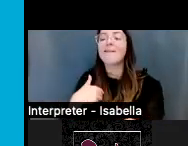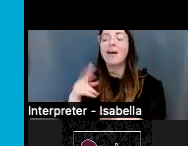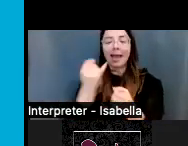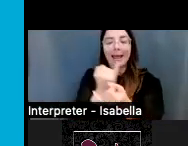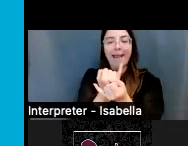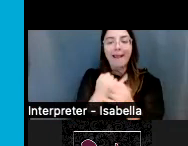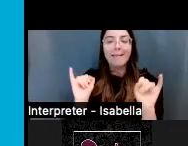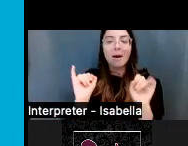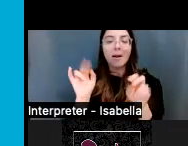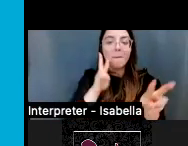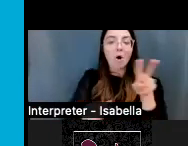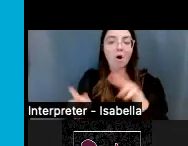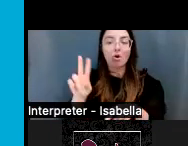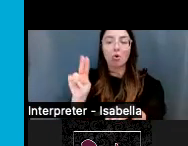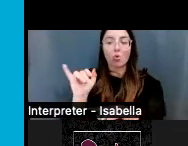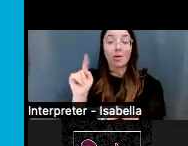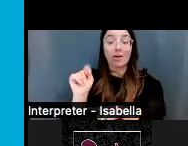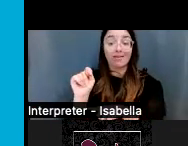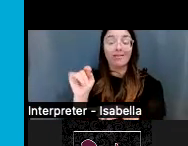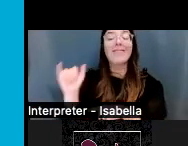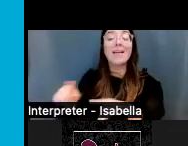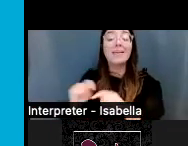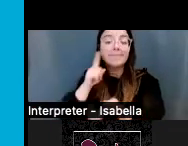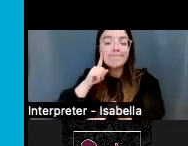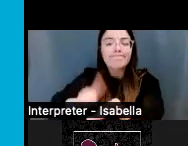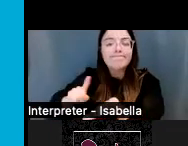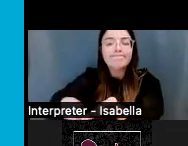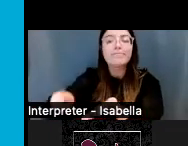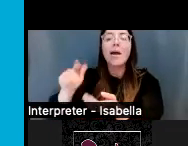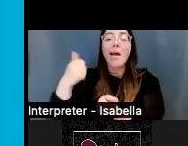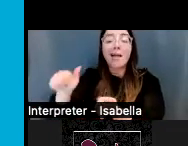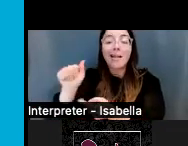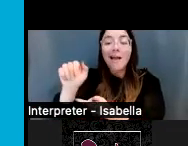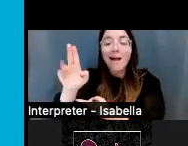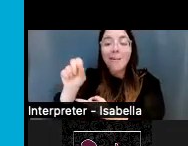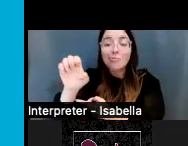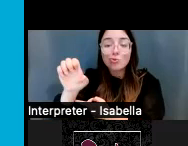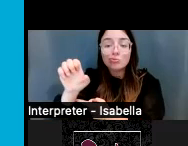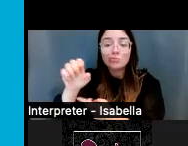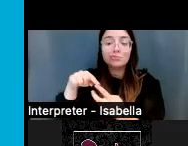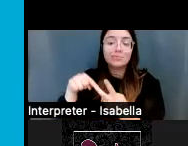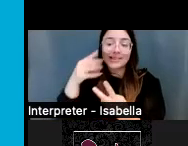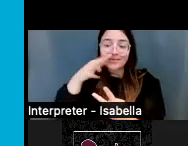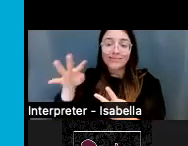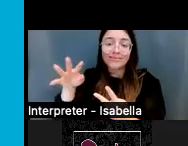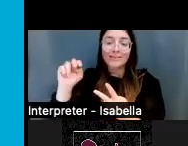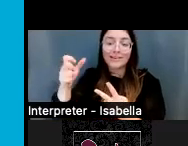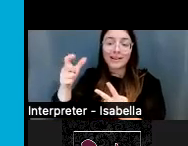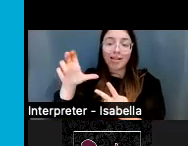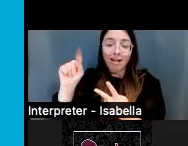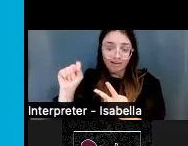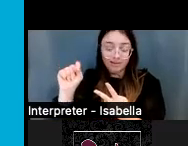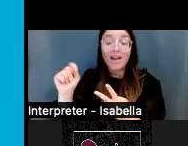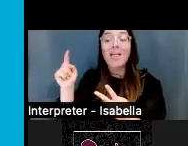that team conducts abuse and neglect investigations, and they're actually able to go inside facilities